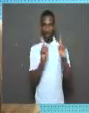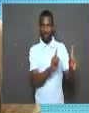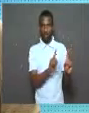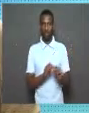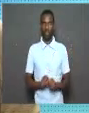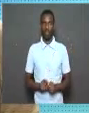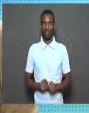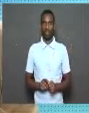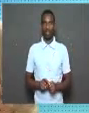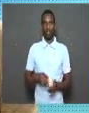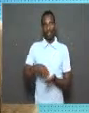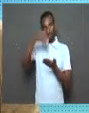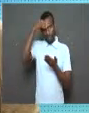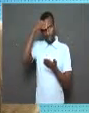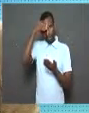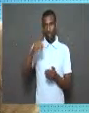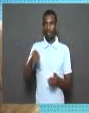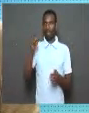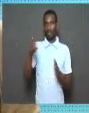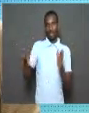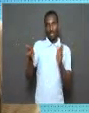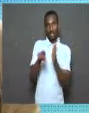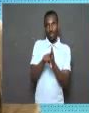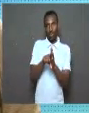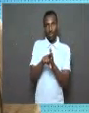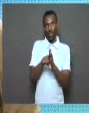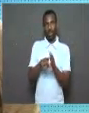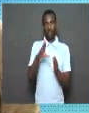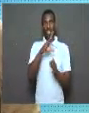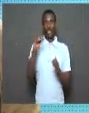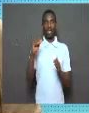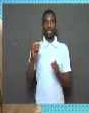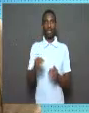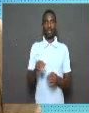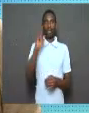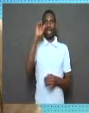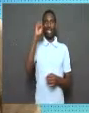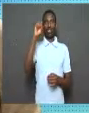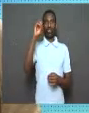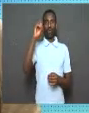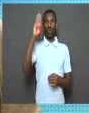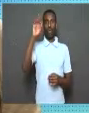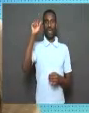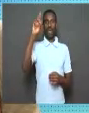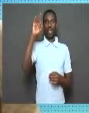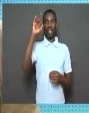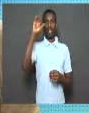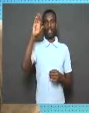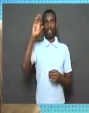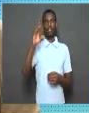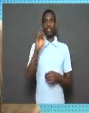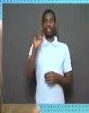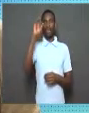Today, we will be relating this law to the isobaric, isothermal,